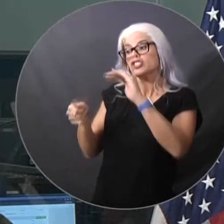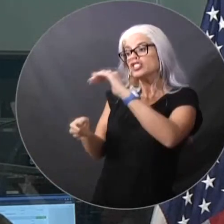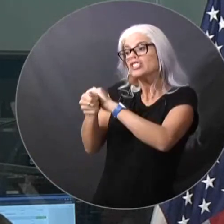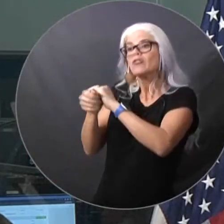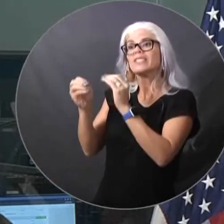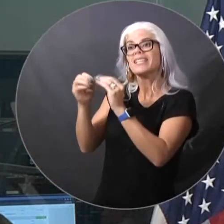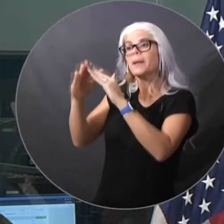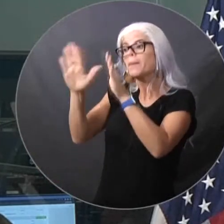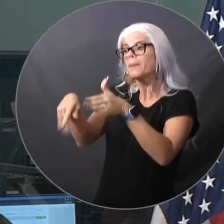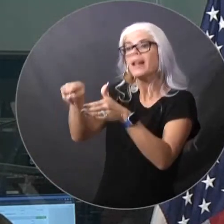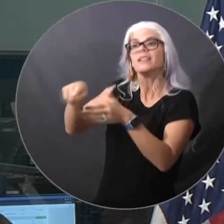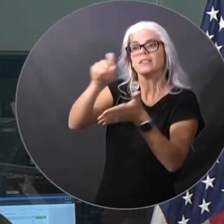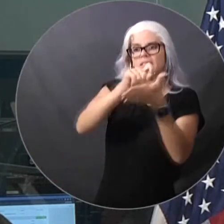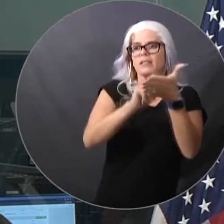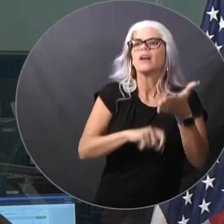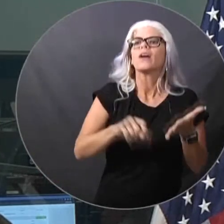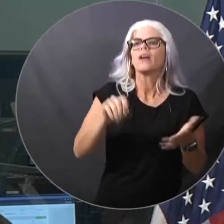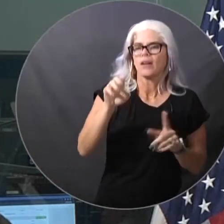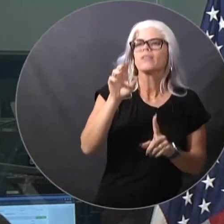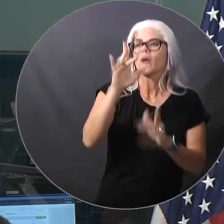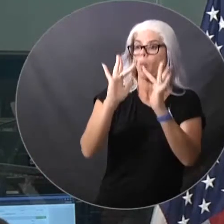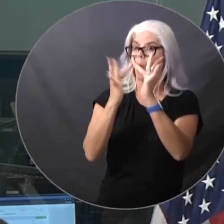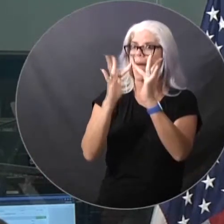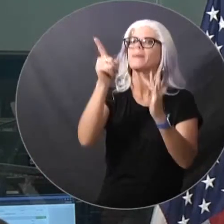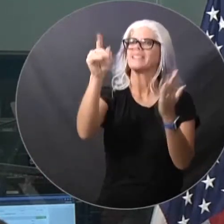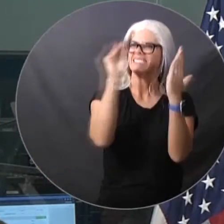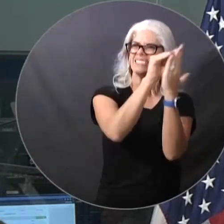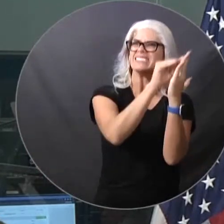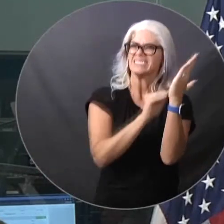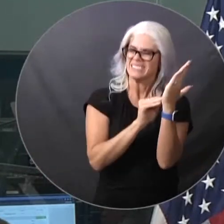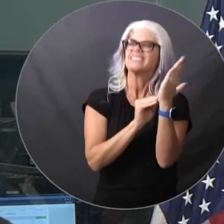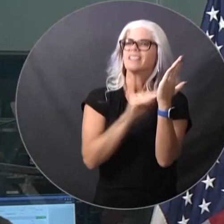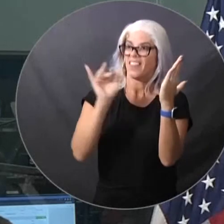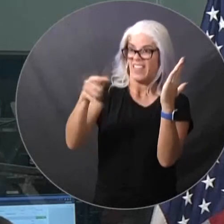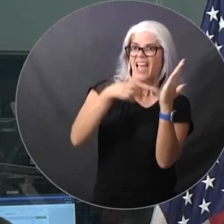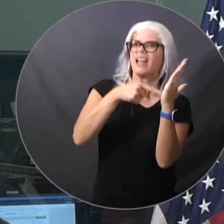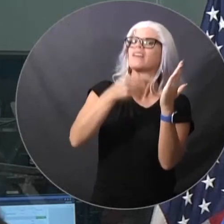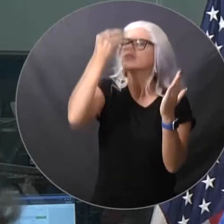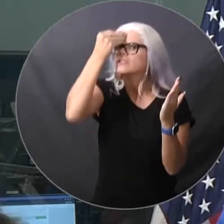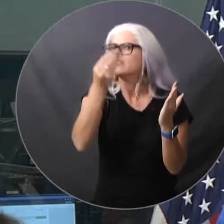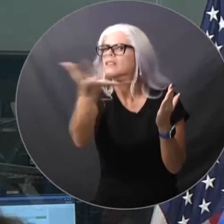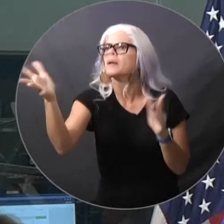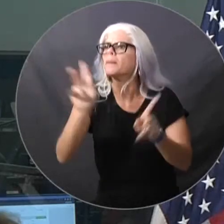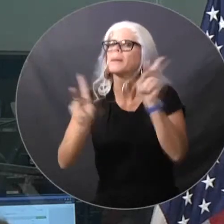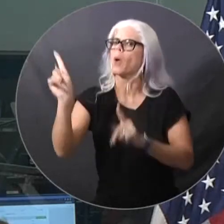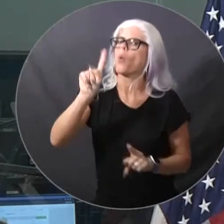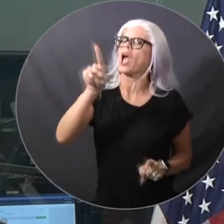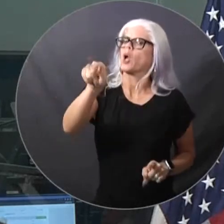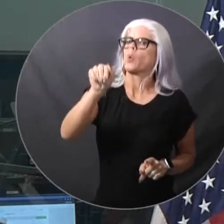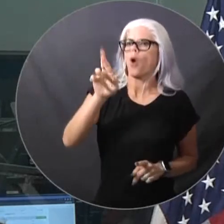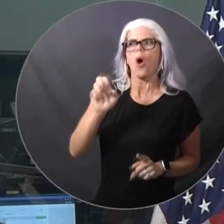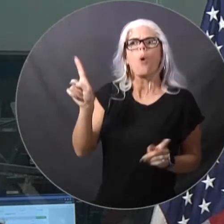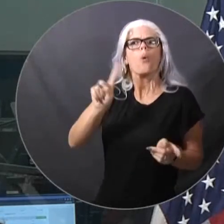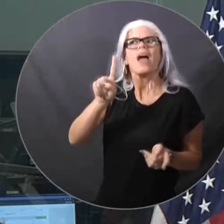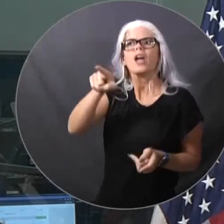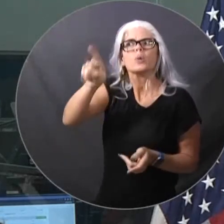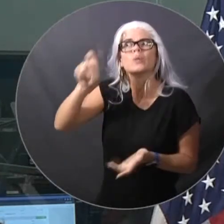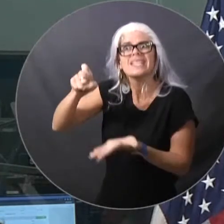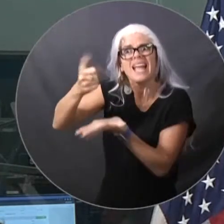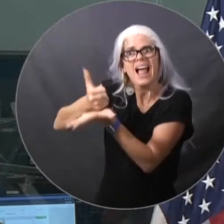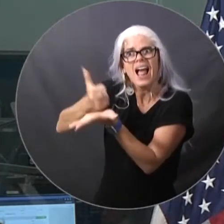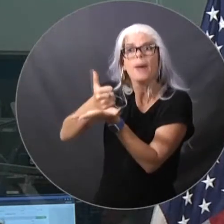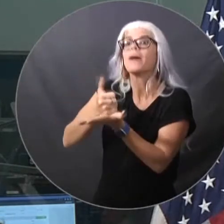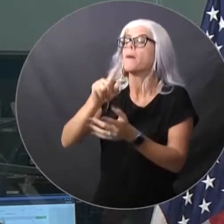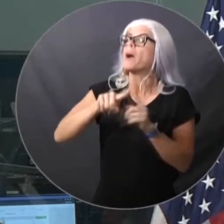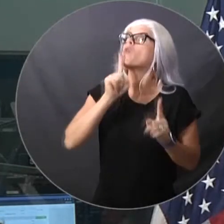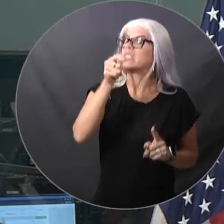floridadisaster.org/info. If you need immediate assistance, please dial 911. That site is not a replacement for